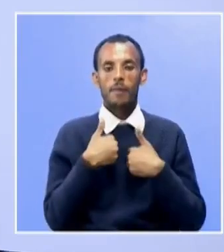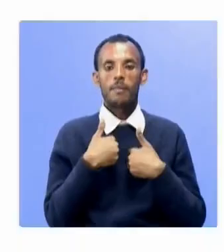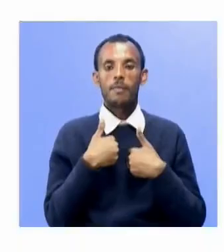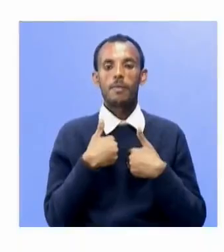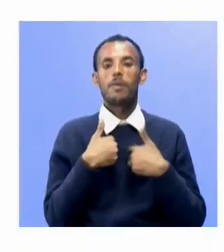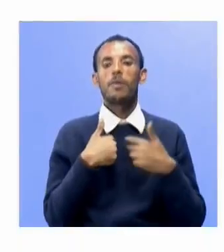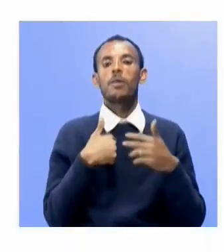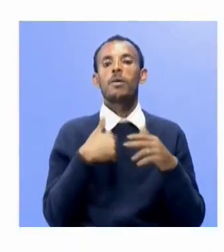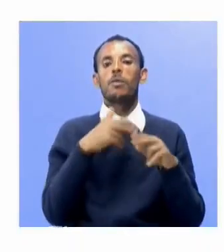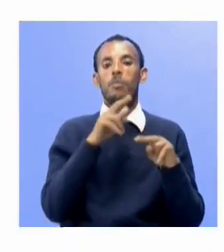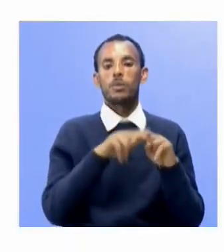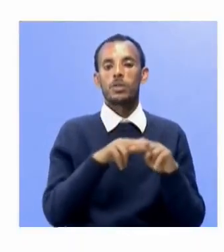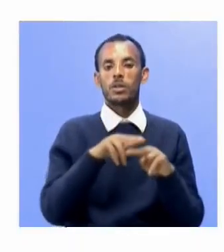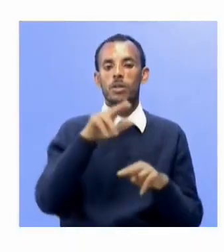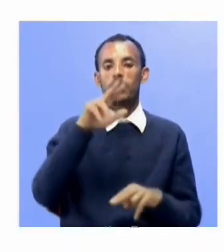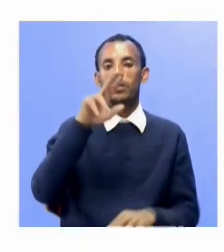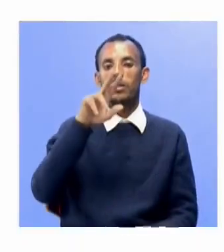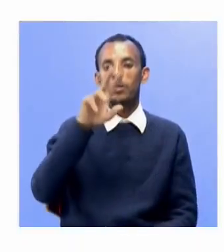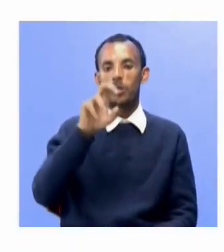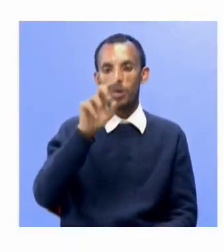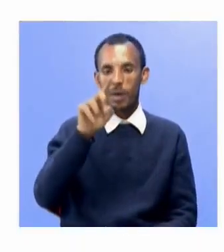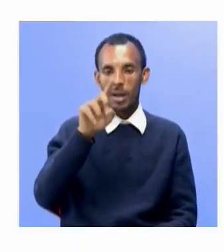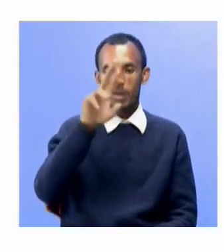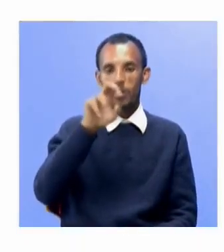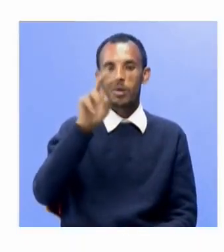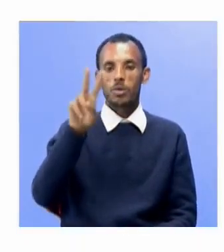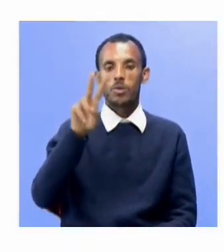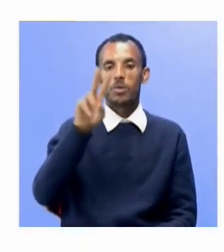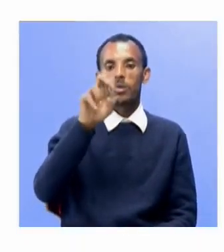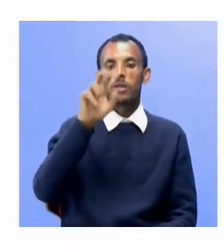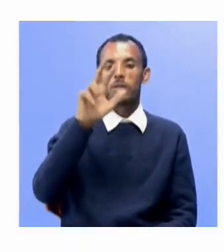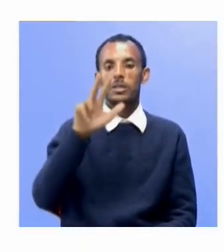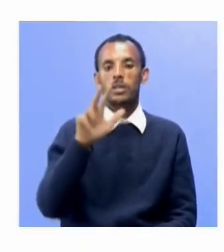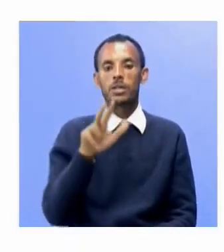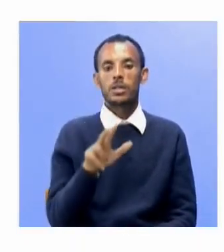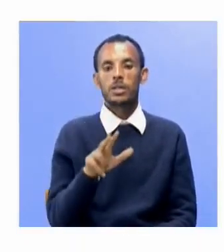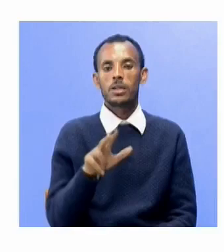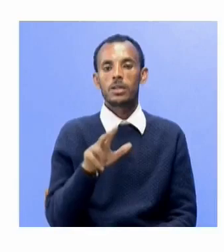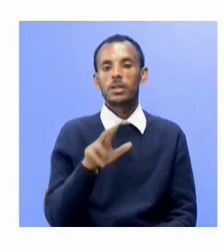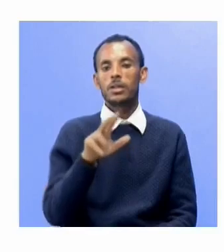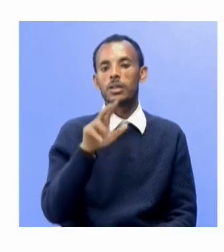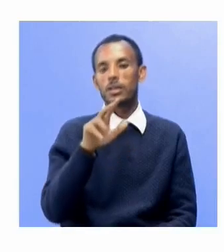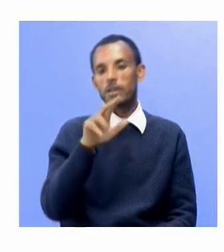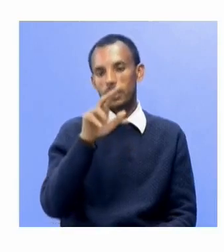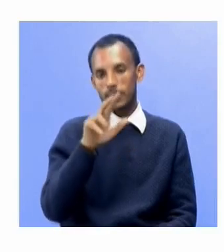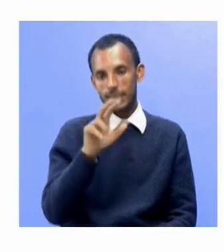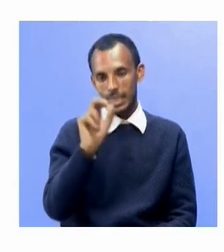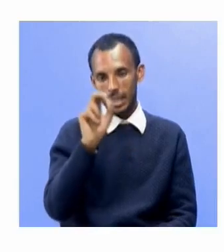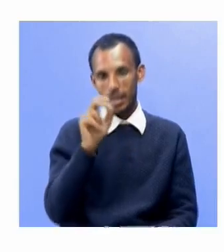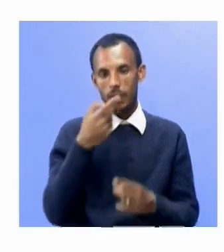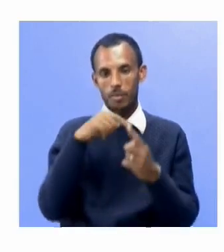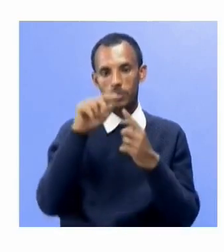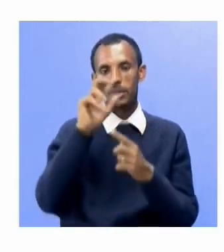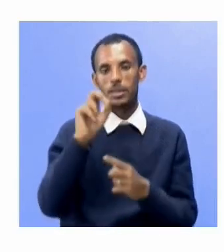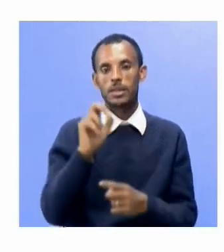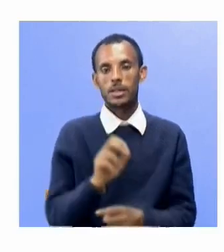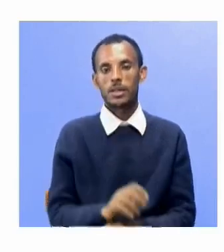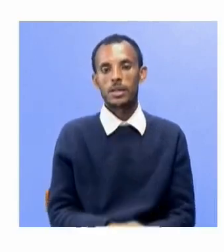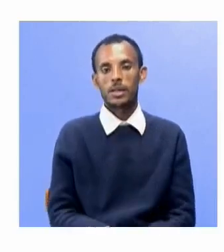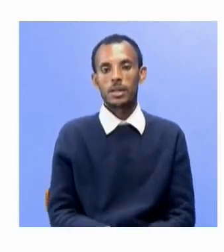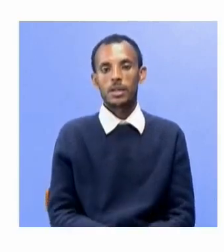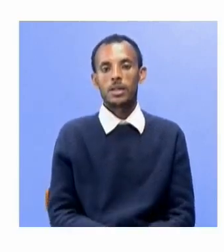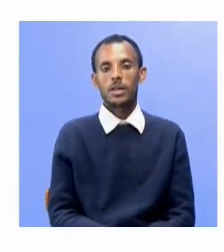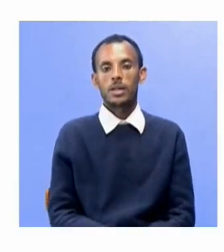scale 21, 22, 23, 24, 25, 26, 27, 28, 29, 30.